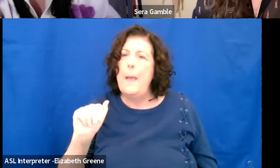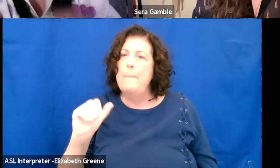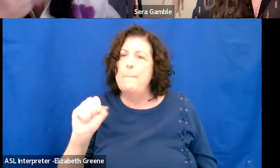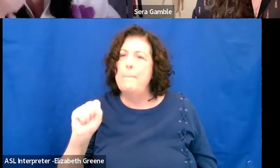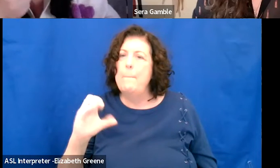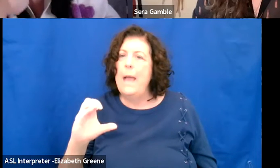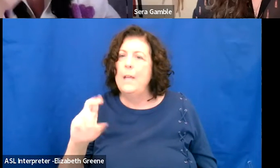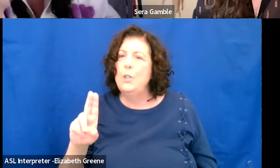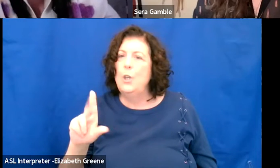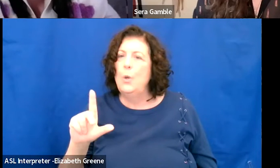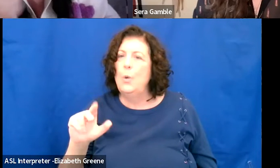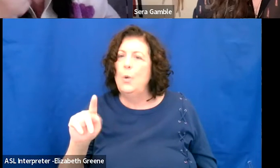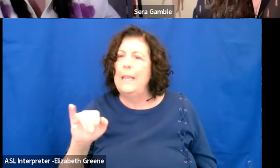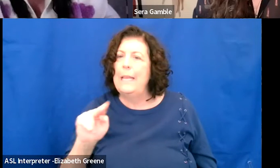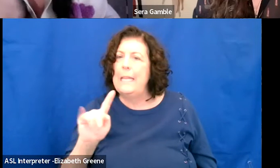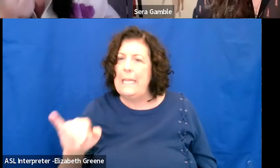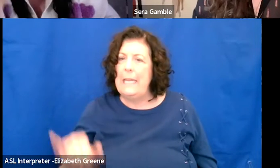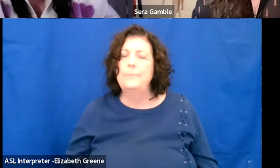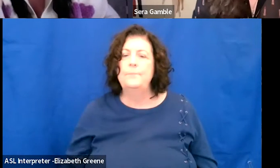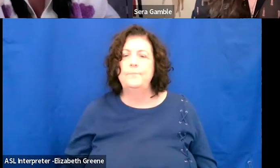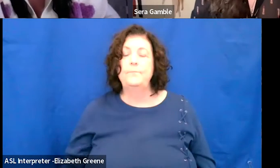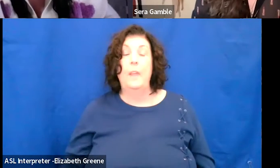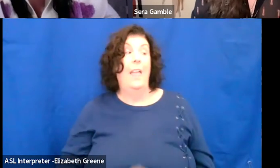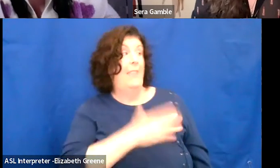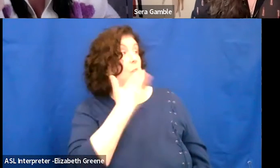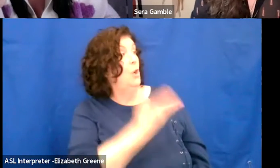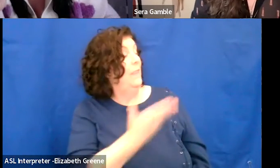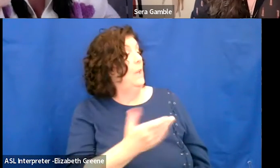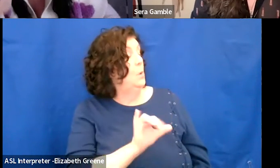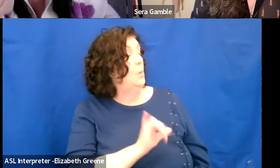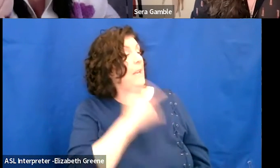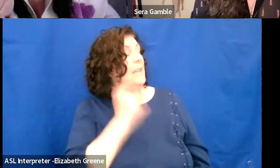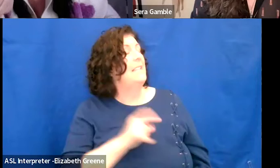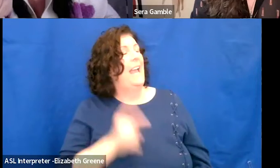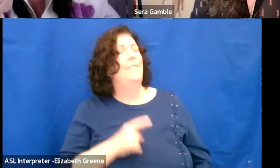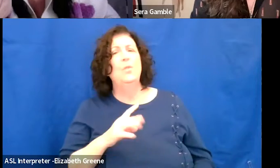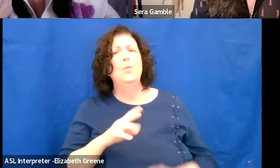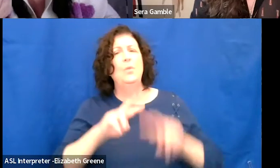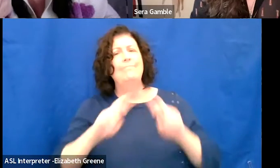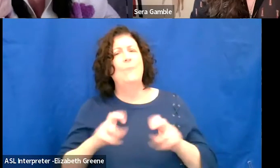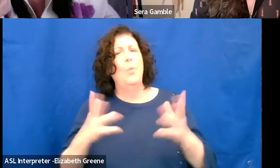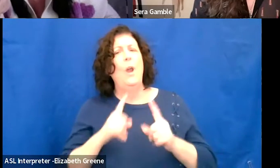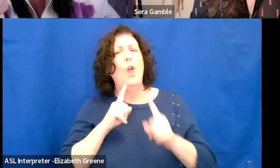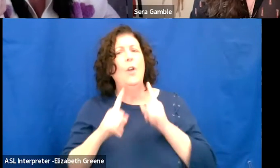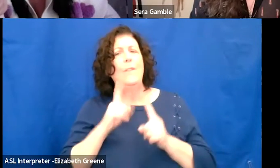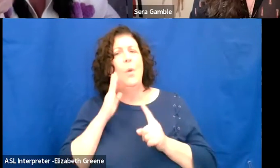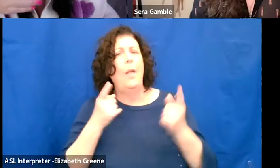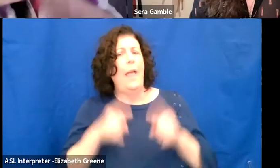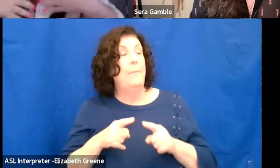I also do what are the conversations that are going to happen? Because some of the best stuff I think that ends up in script